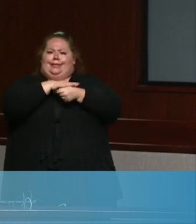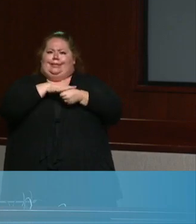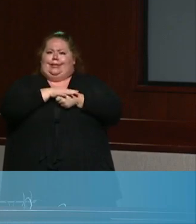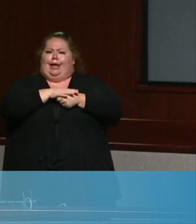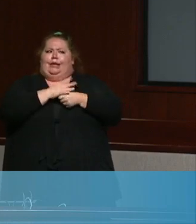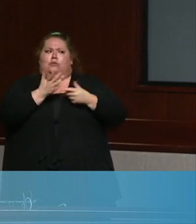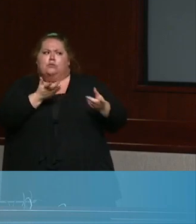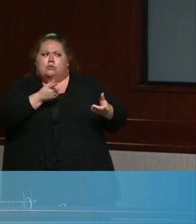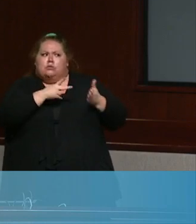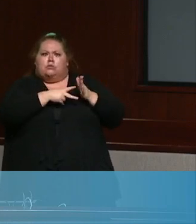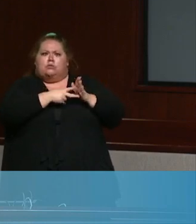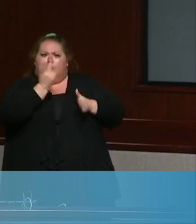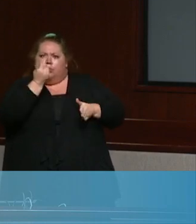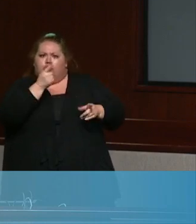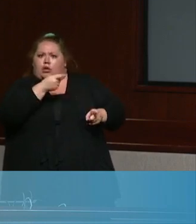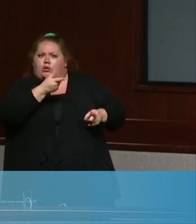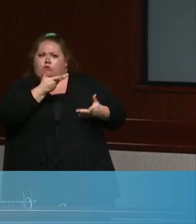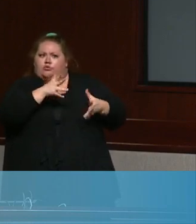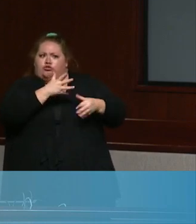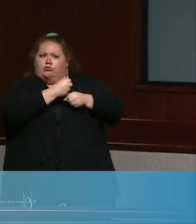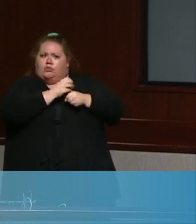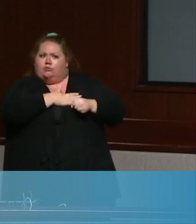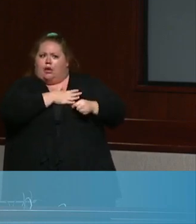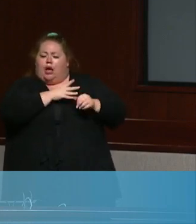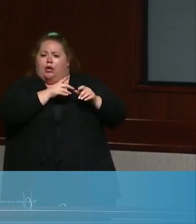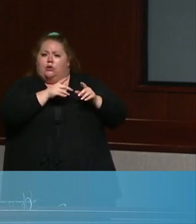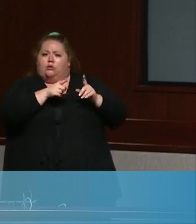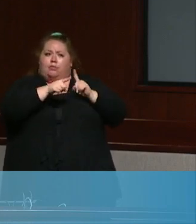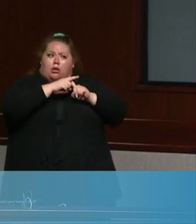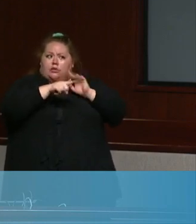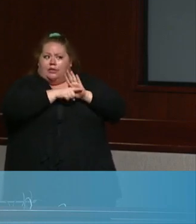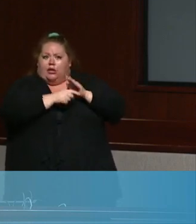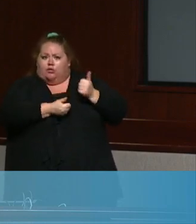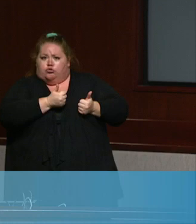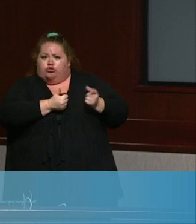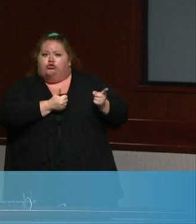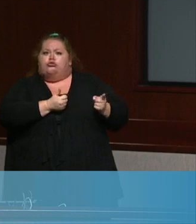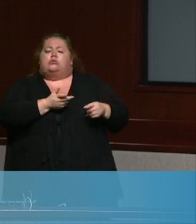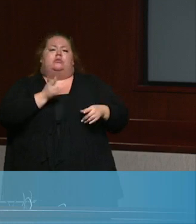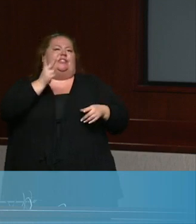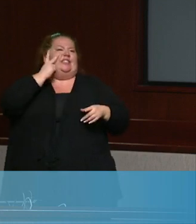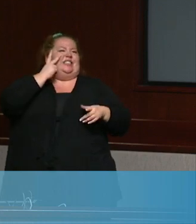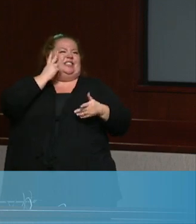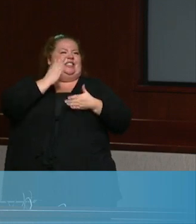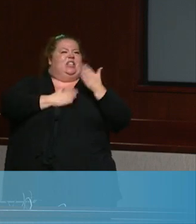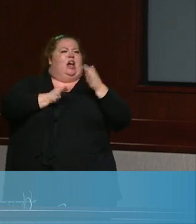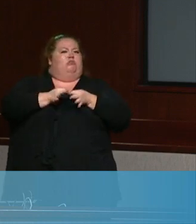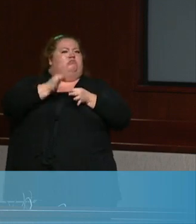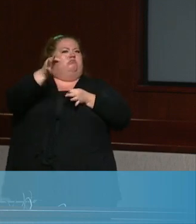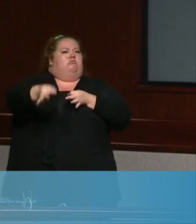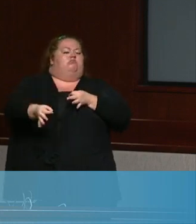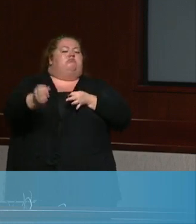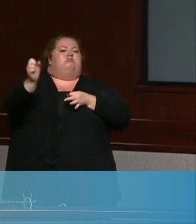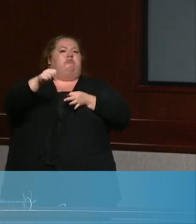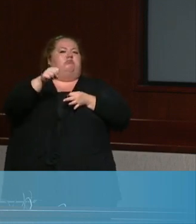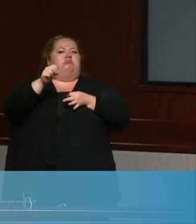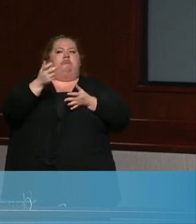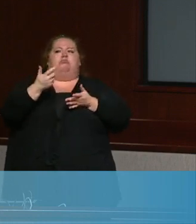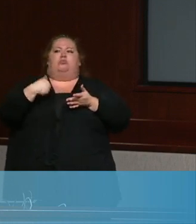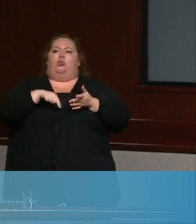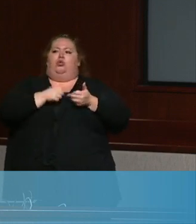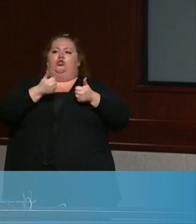double check that they have not received that test result back. We do know that we're seeing significant delays. We've tried to help patients as they work through